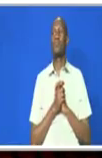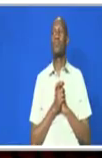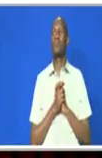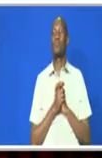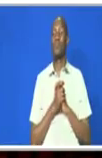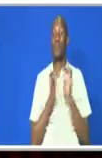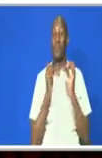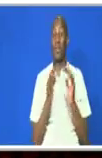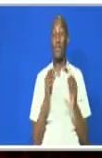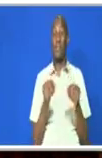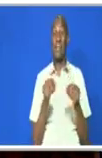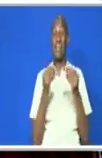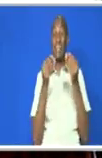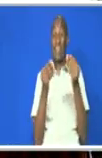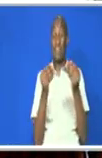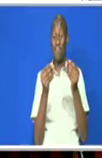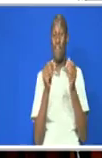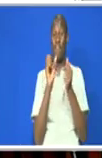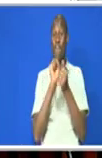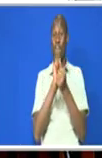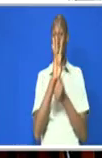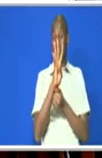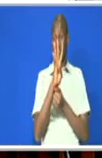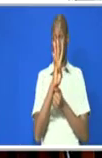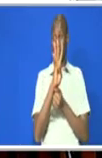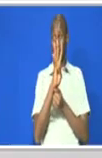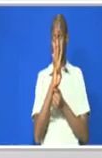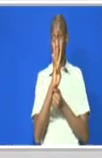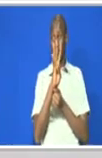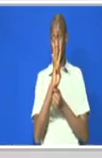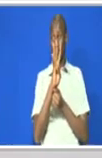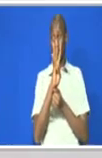Lana, if you're given 14,